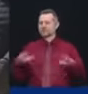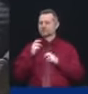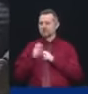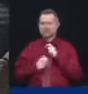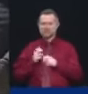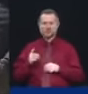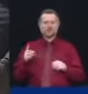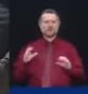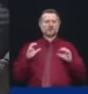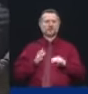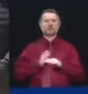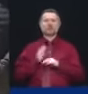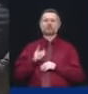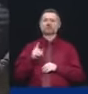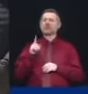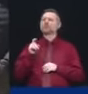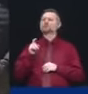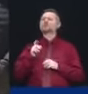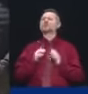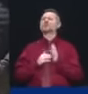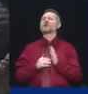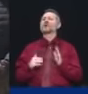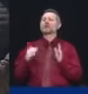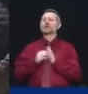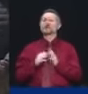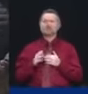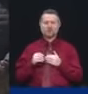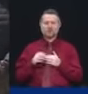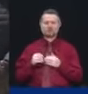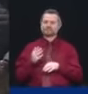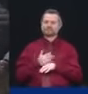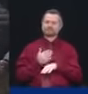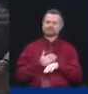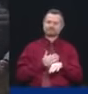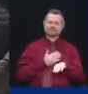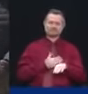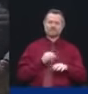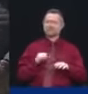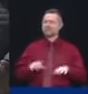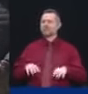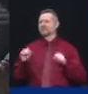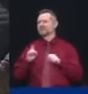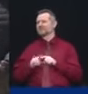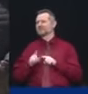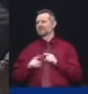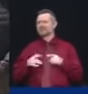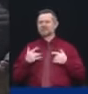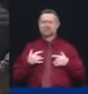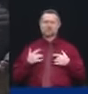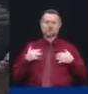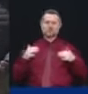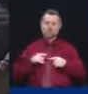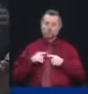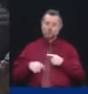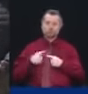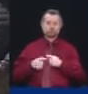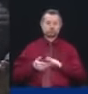$100 million to create a facility that could host events throughout the year that would draw people to the